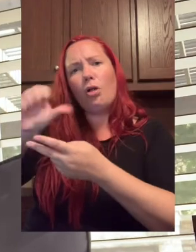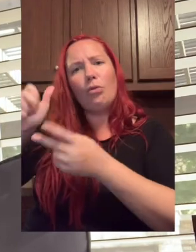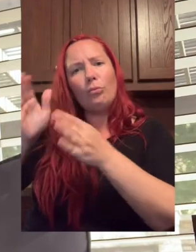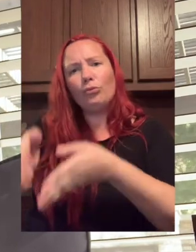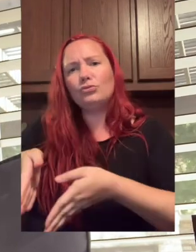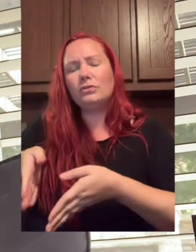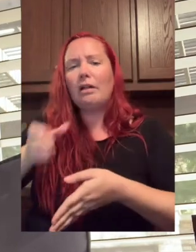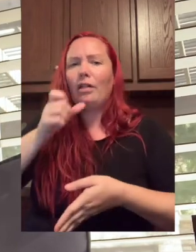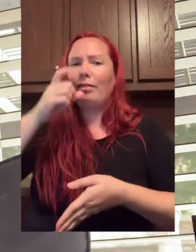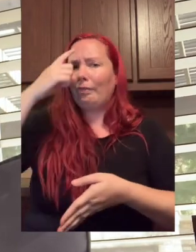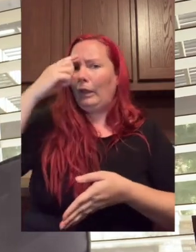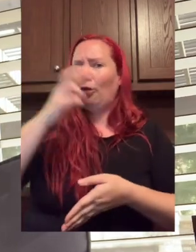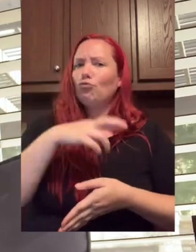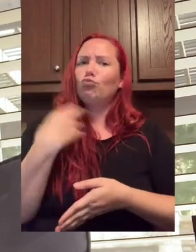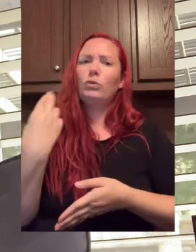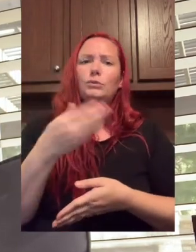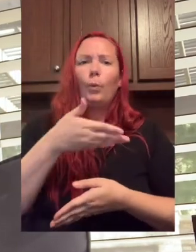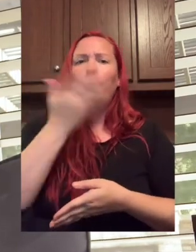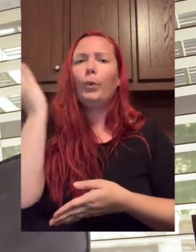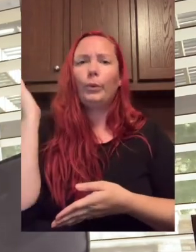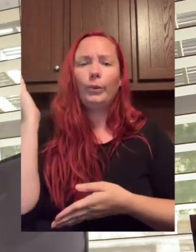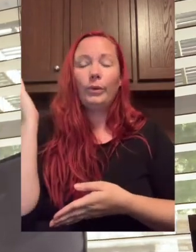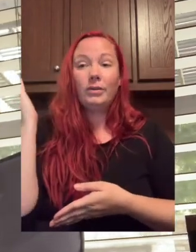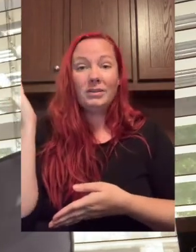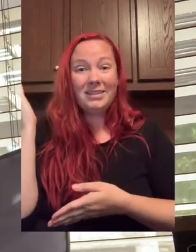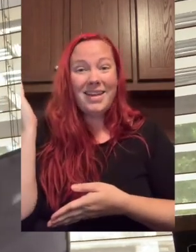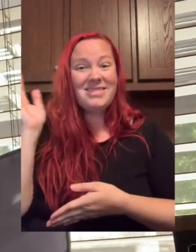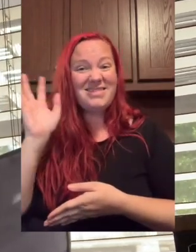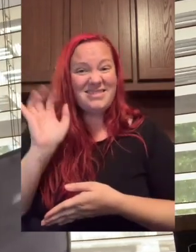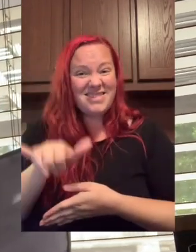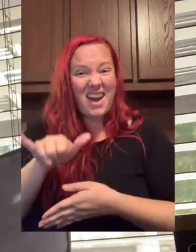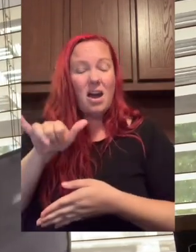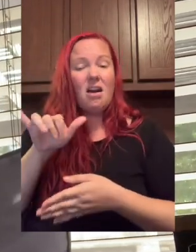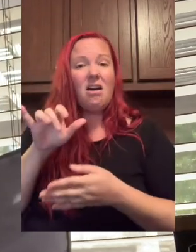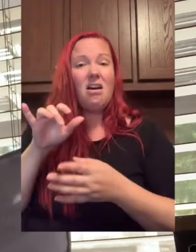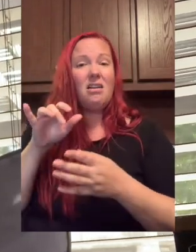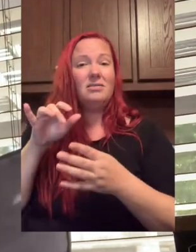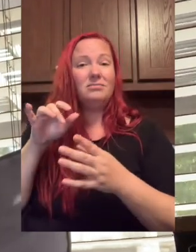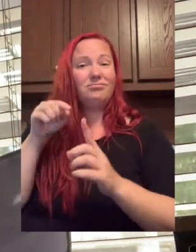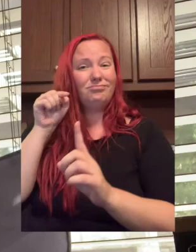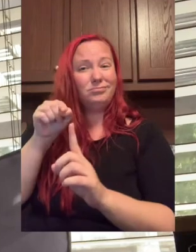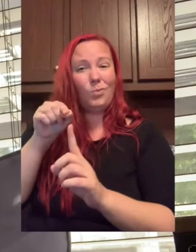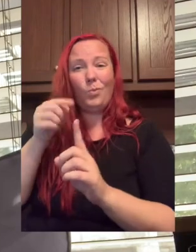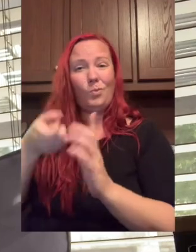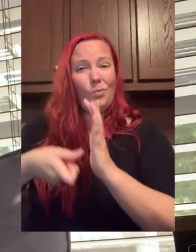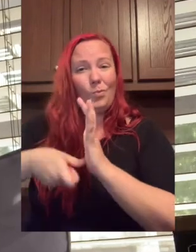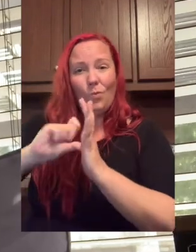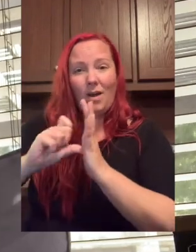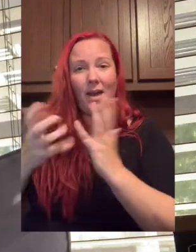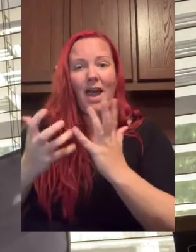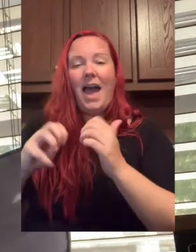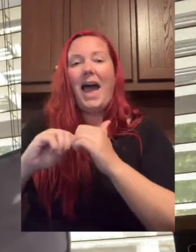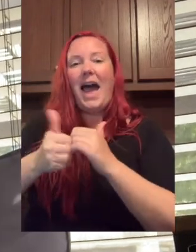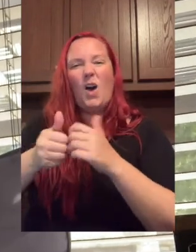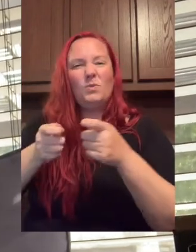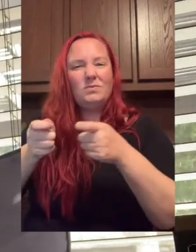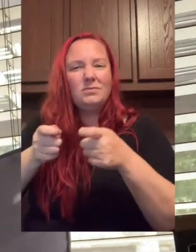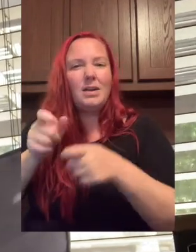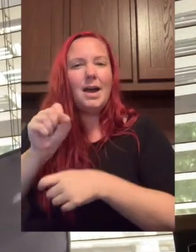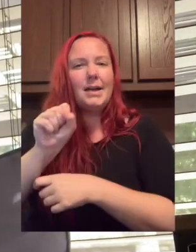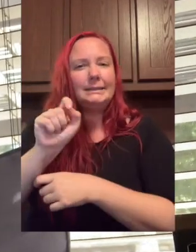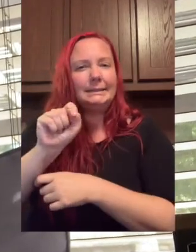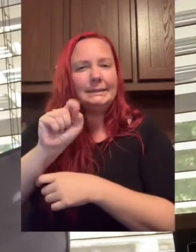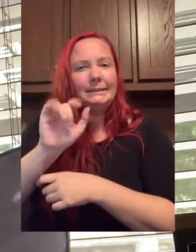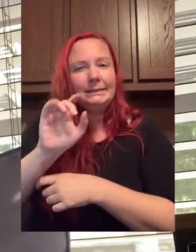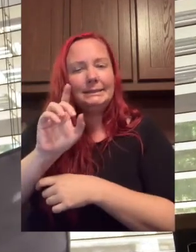partners were then being treated for the STD, but regularly thought that the partner was not having sex with